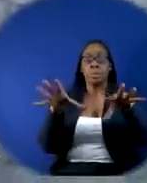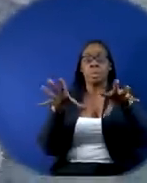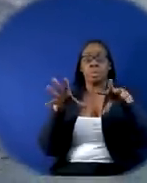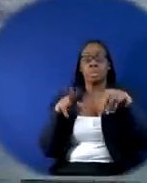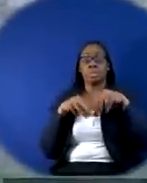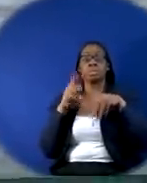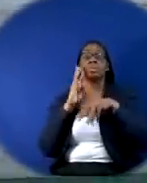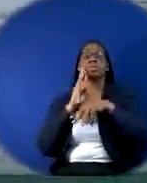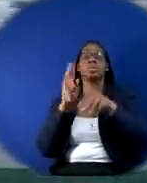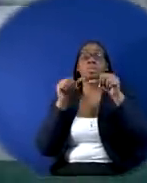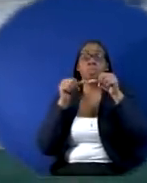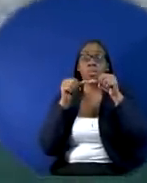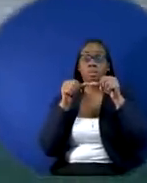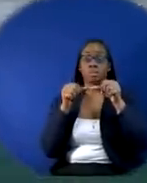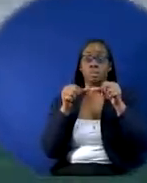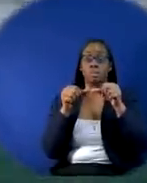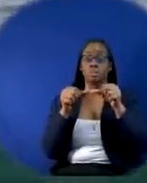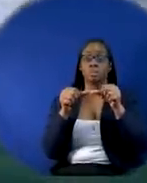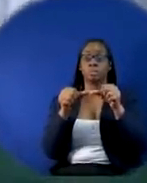Hallelujah.